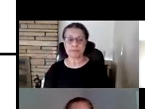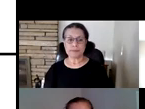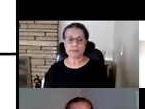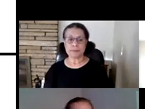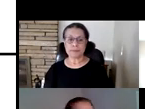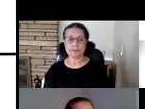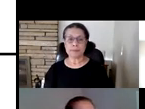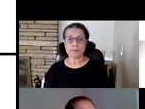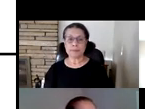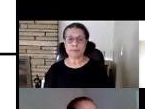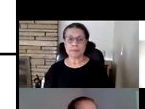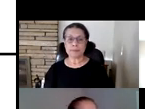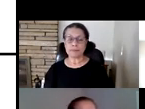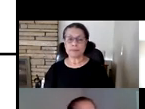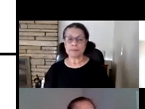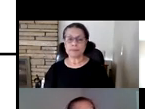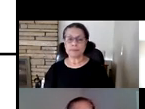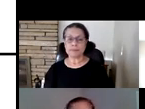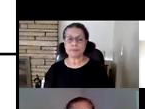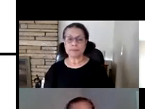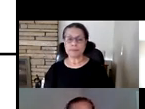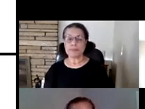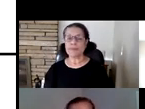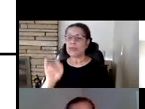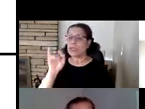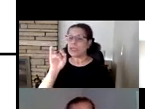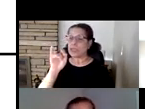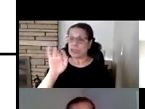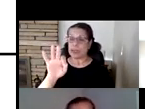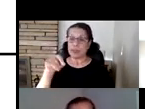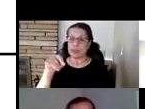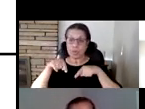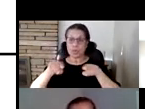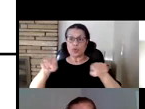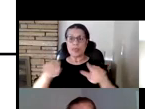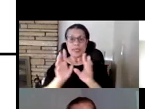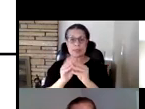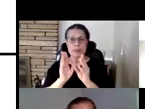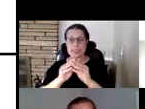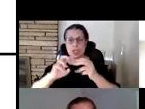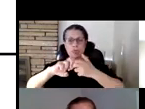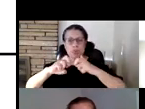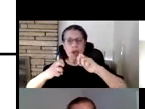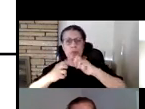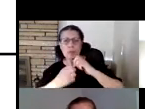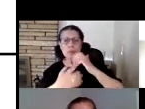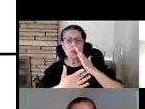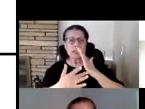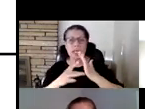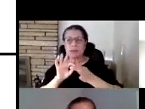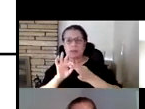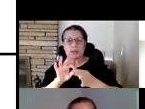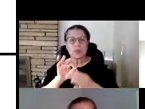And next slide, please. If at any point during this meeting you have any technical questions about Zoom or